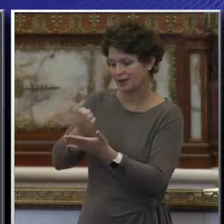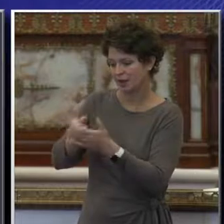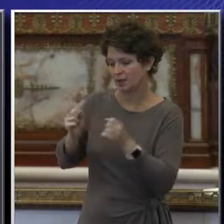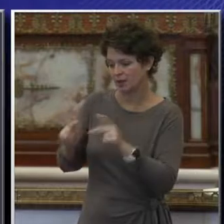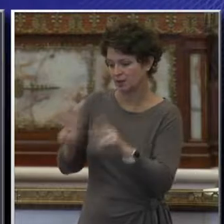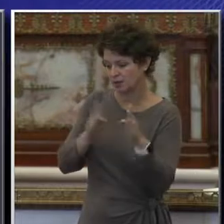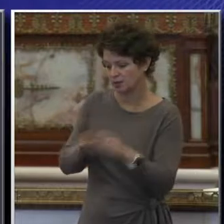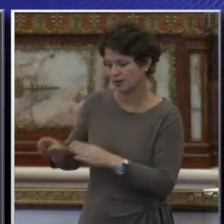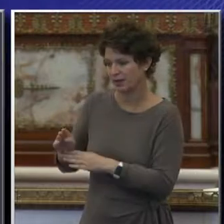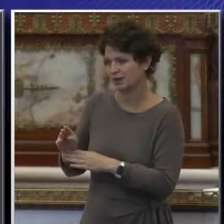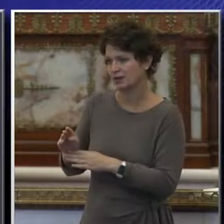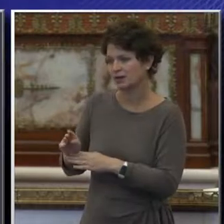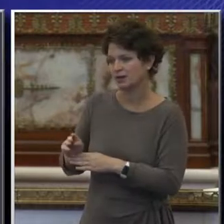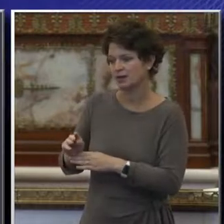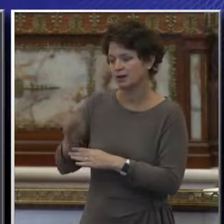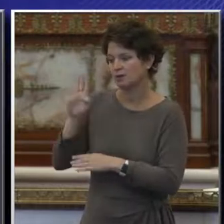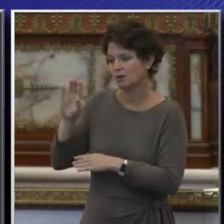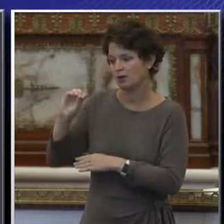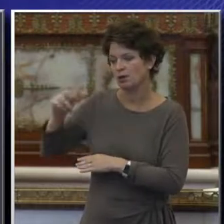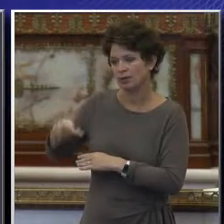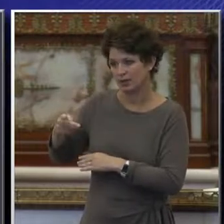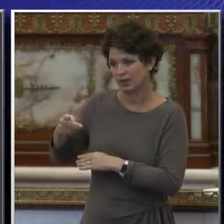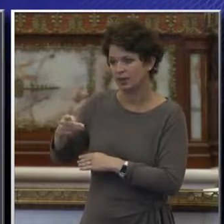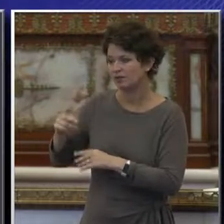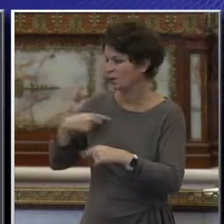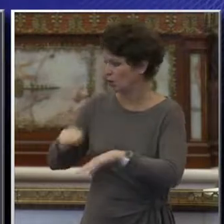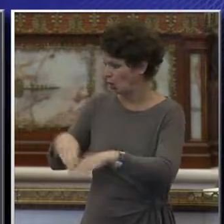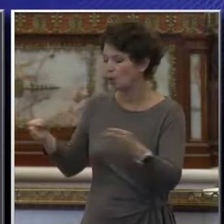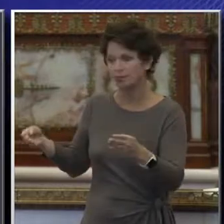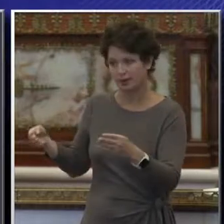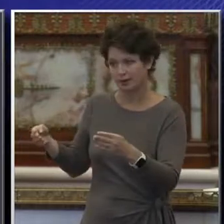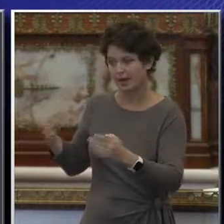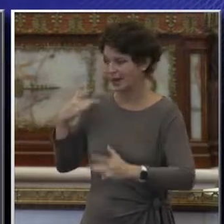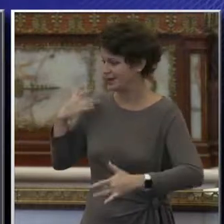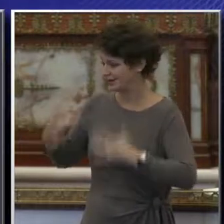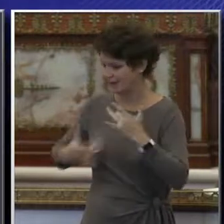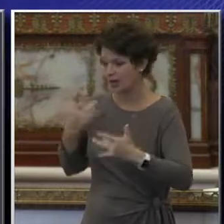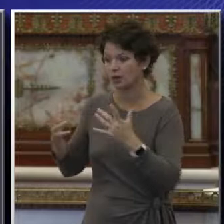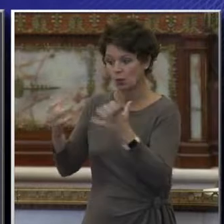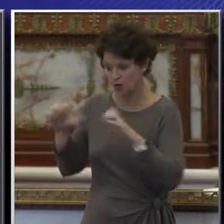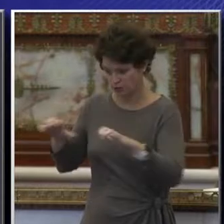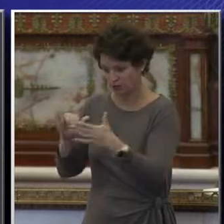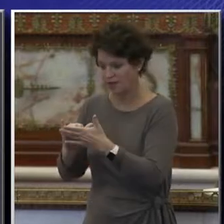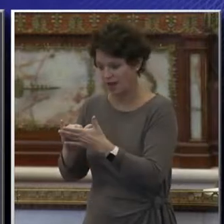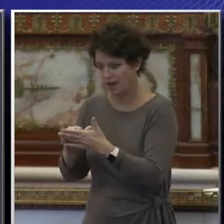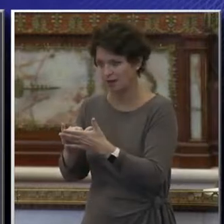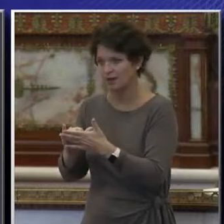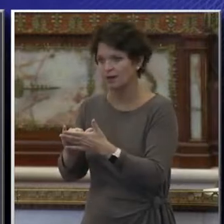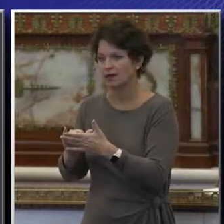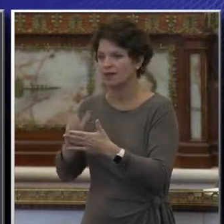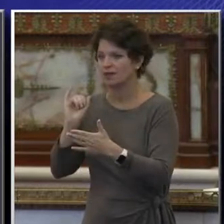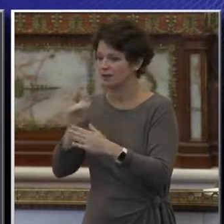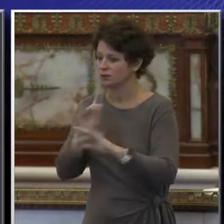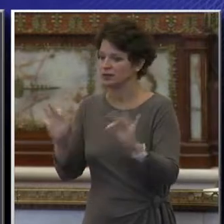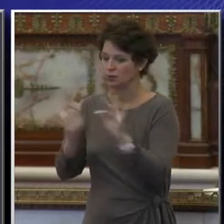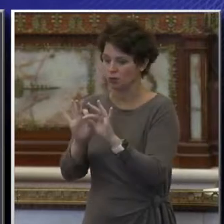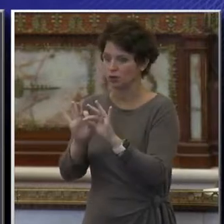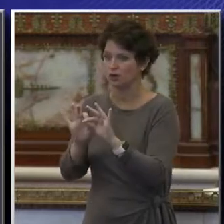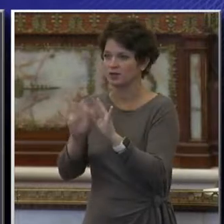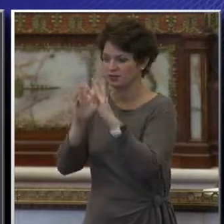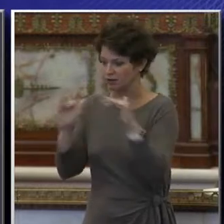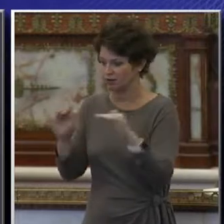plan, an EOP, which we are definitely open to doing and excited about doing. Diverse hiring is very critical to our core